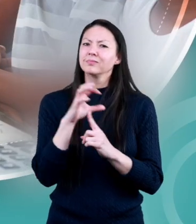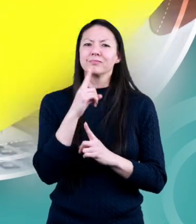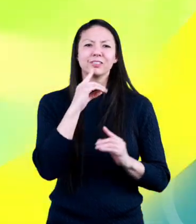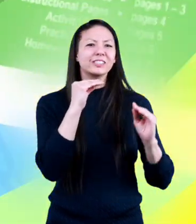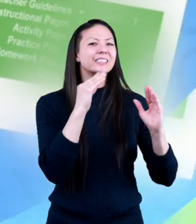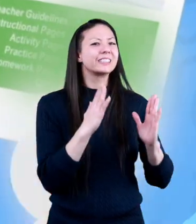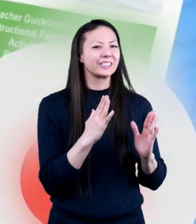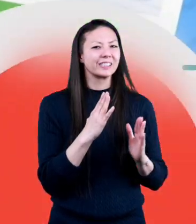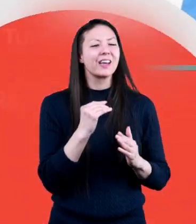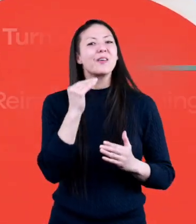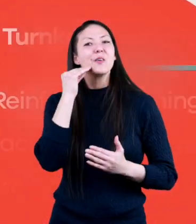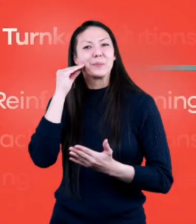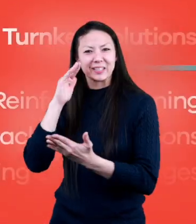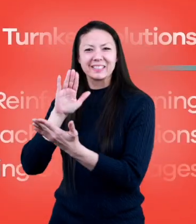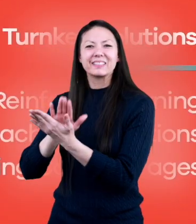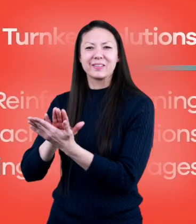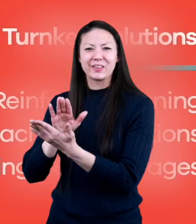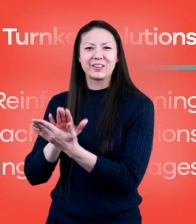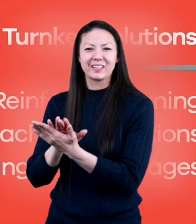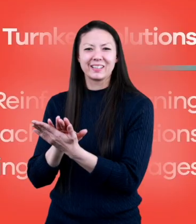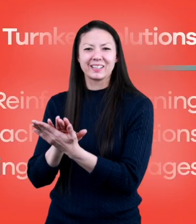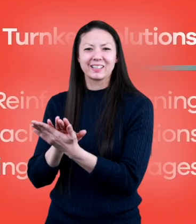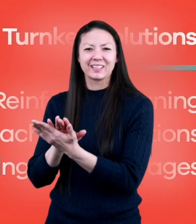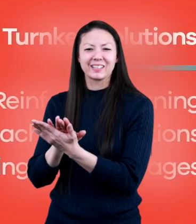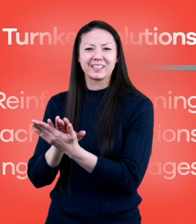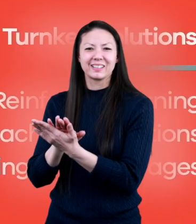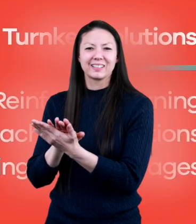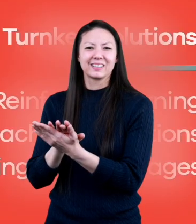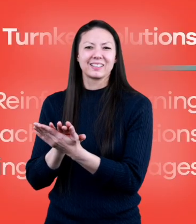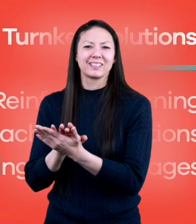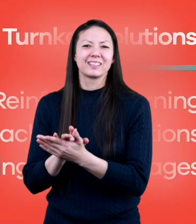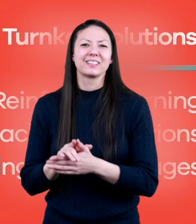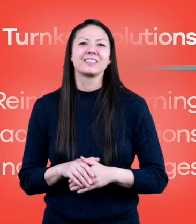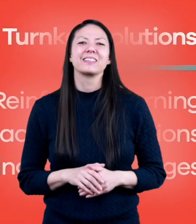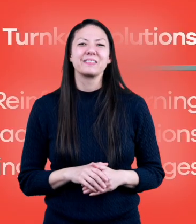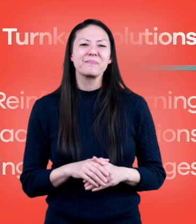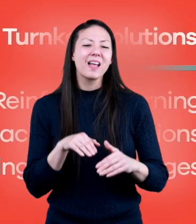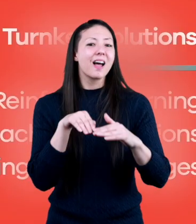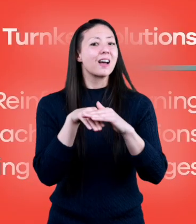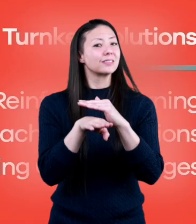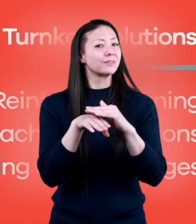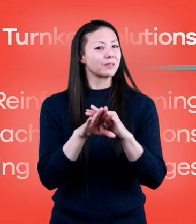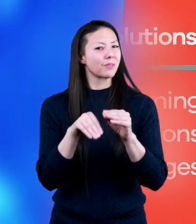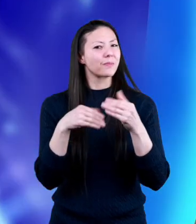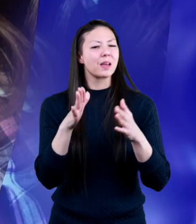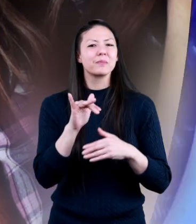resources and turnkey solutions for teachers and homeschoolers.